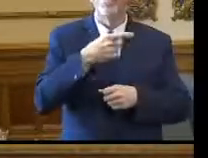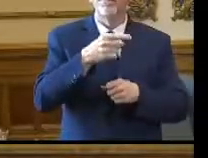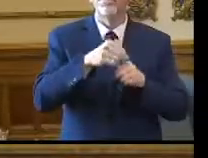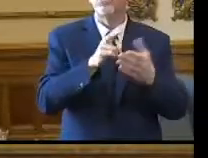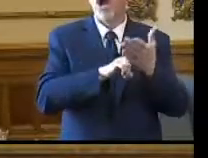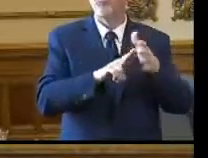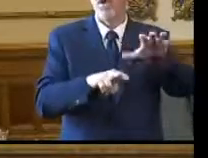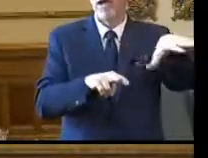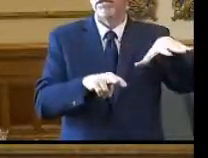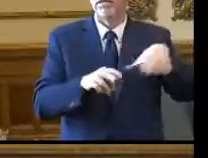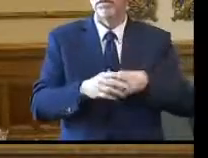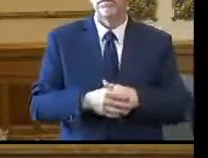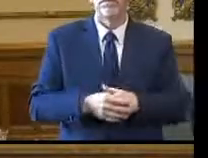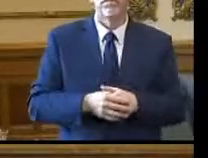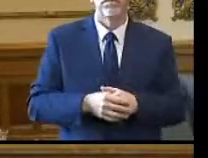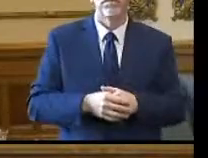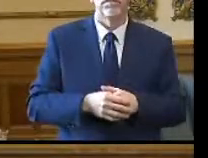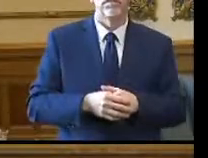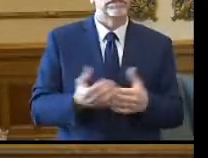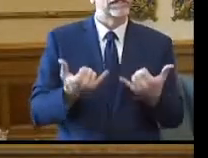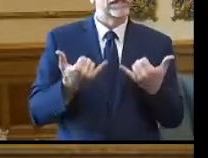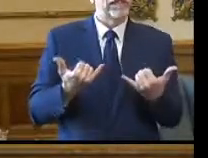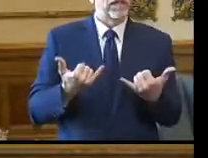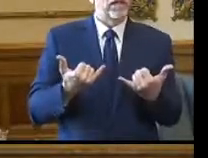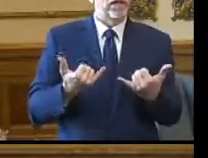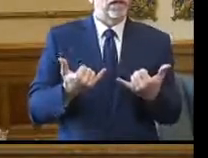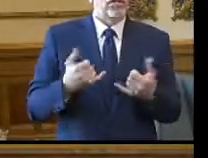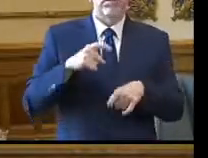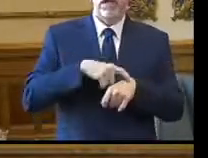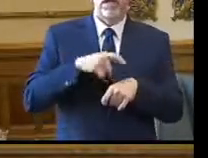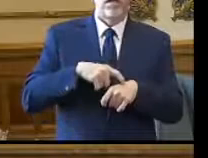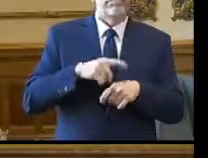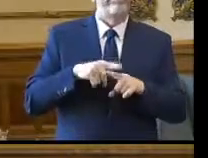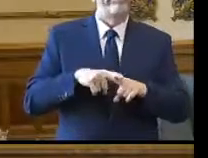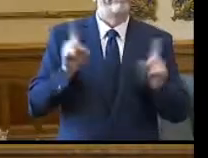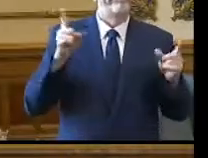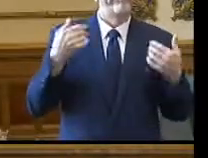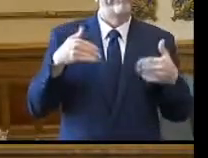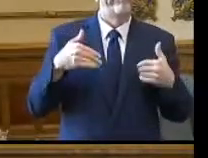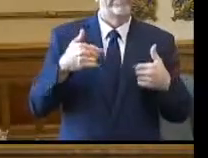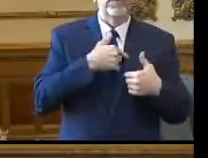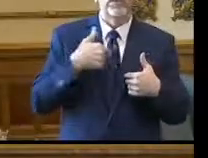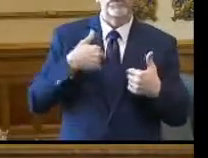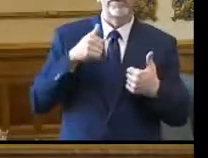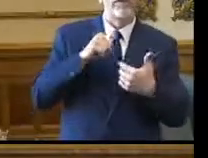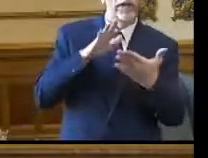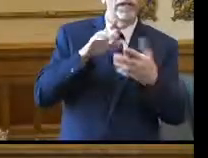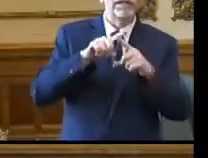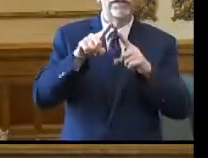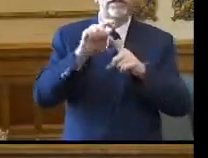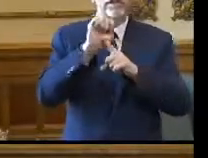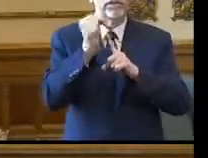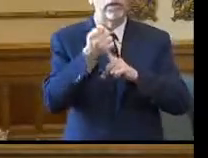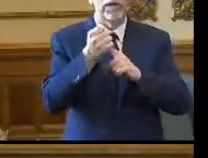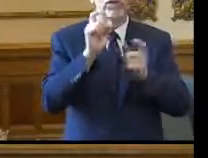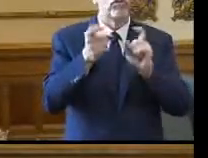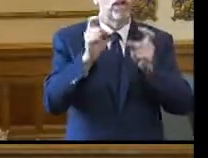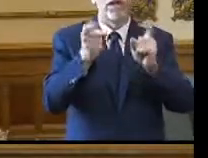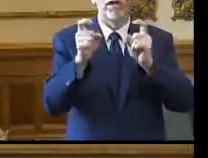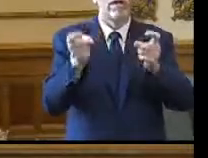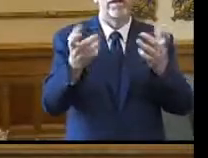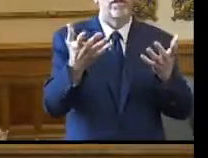contract basis. This moment in time is unique and is presenting us with facts and circumstances that are changing